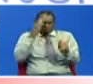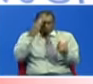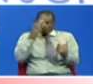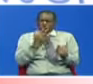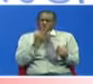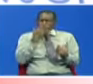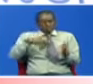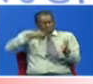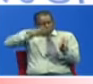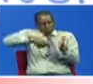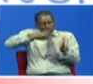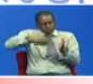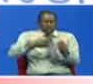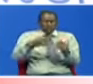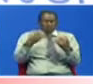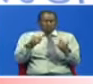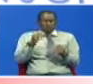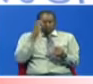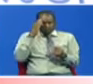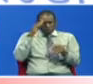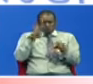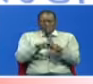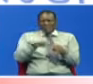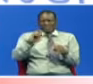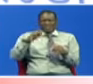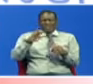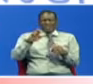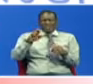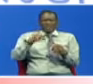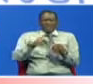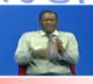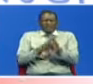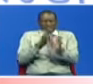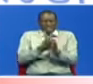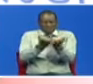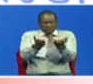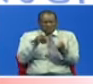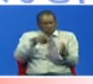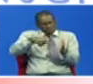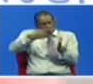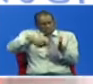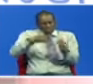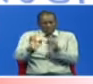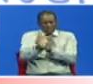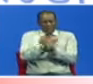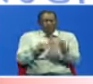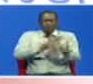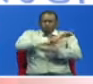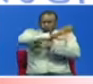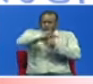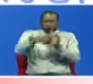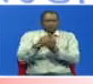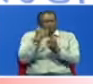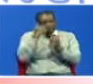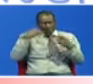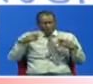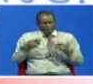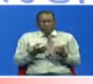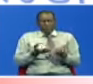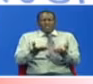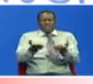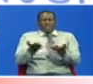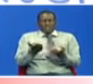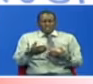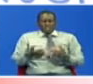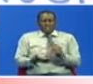ventilators. We realized there was an urgent need for these ventilators in the country because for all our sick patients, they need help in